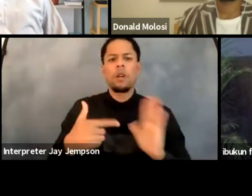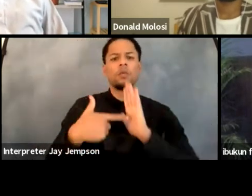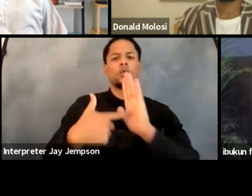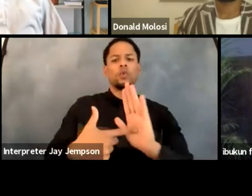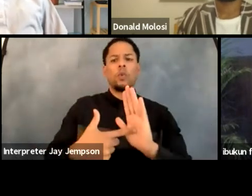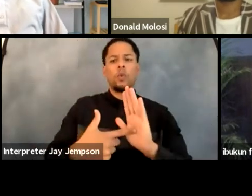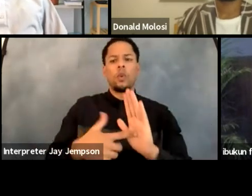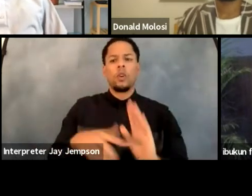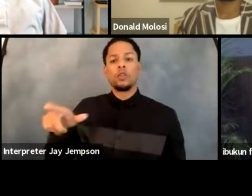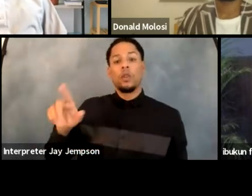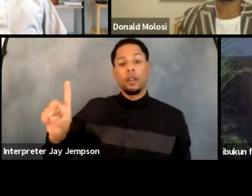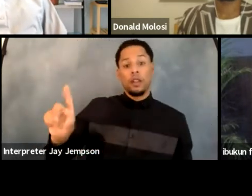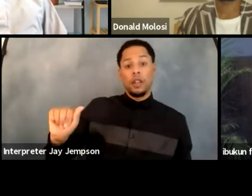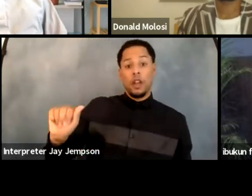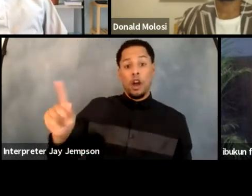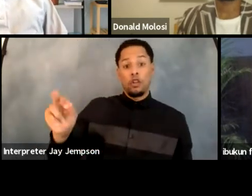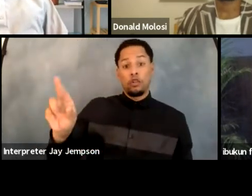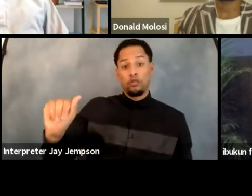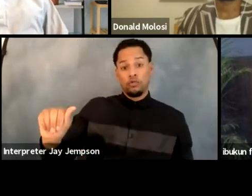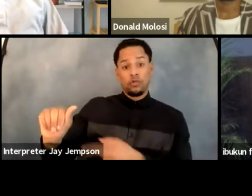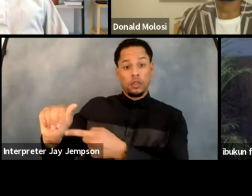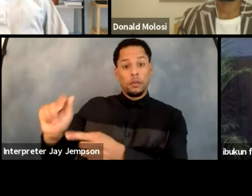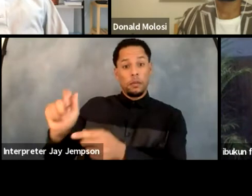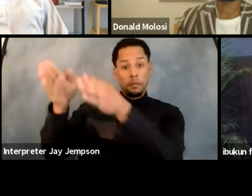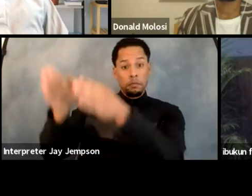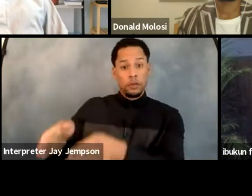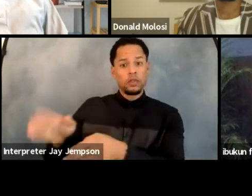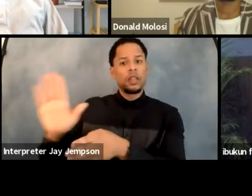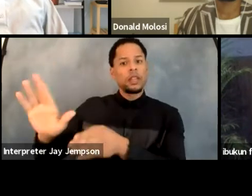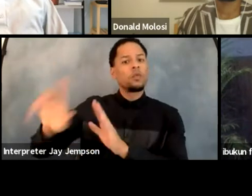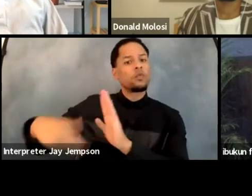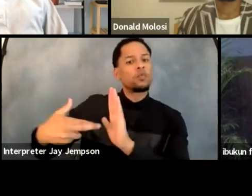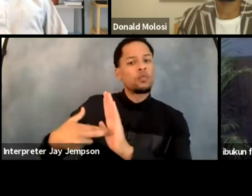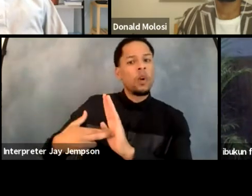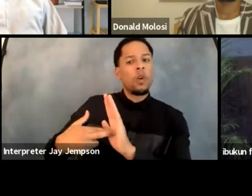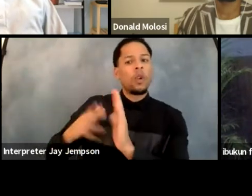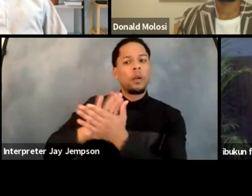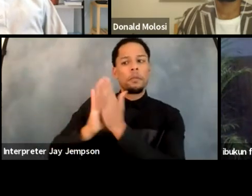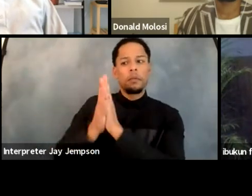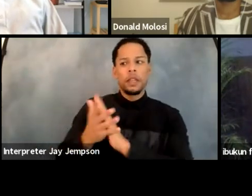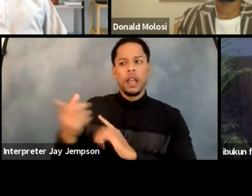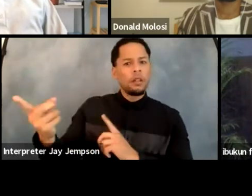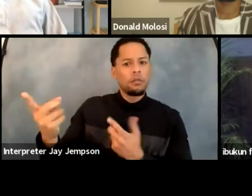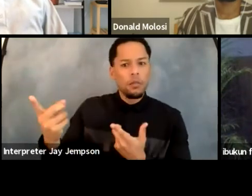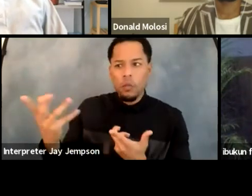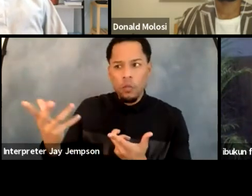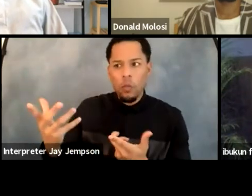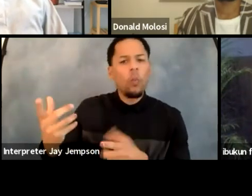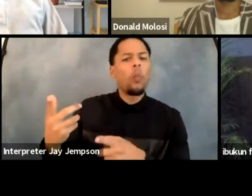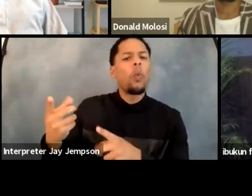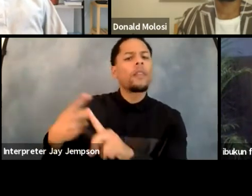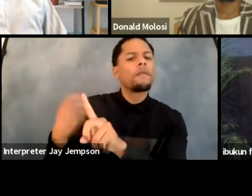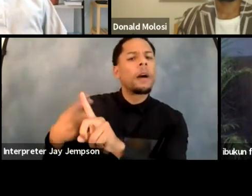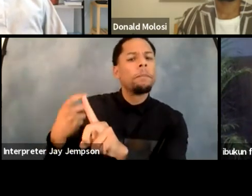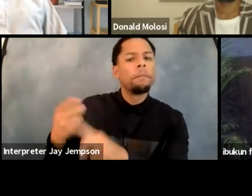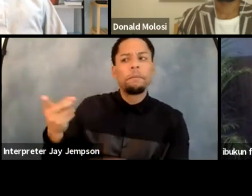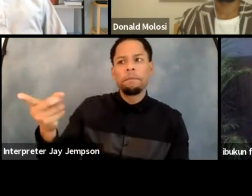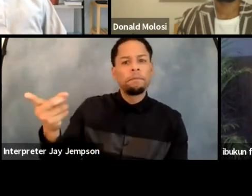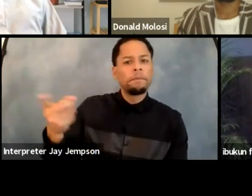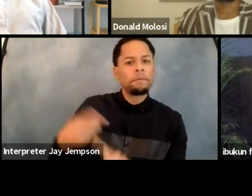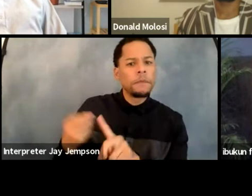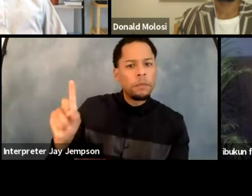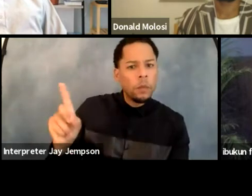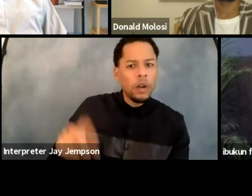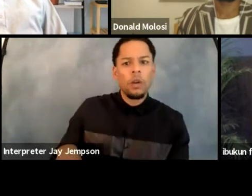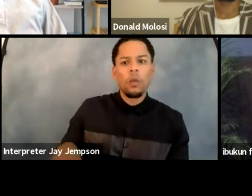His role became, and what you were mentioning, Taiwo, what, you know, what institution is he coming from, and what responsibilities does